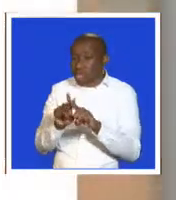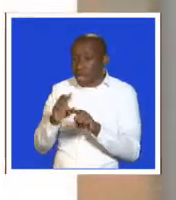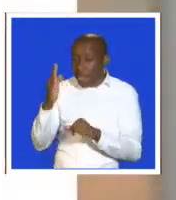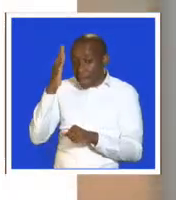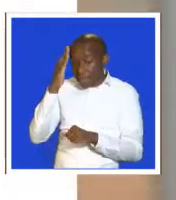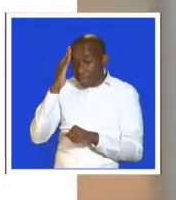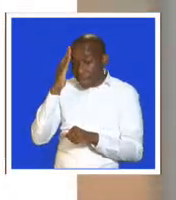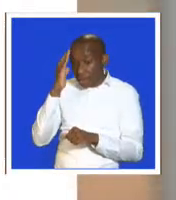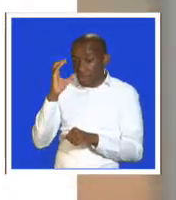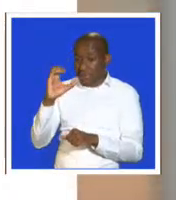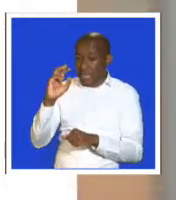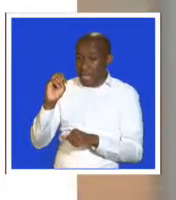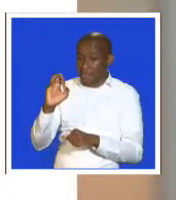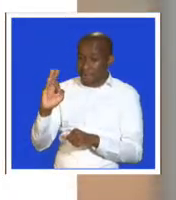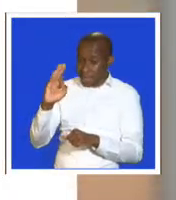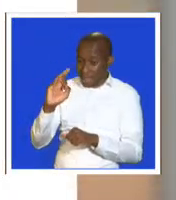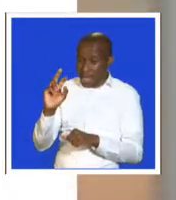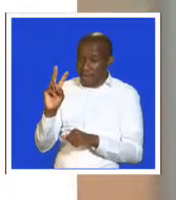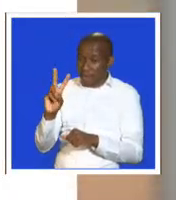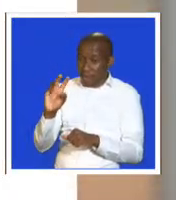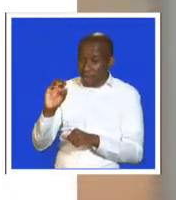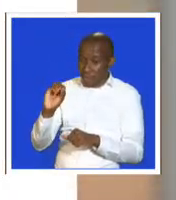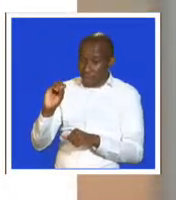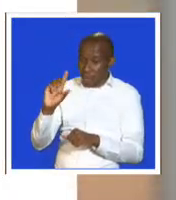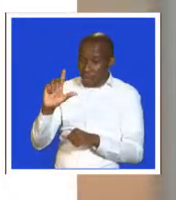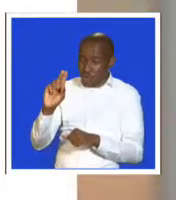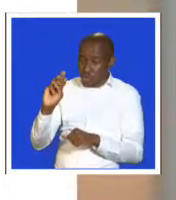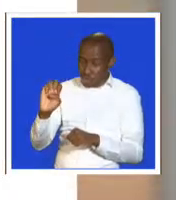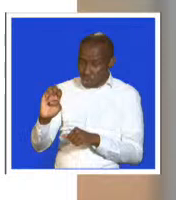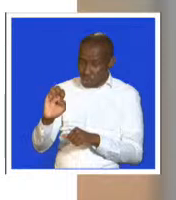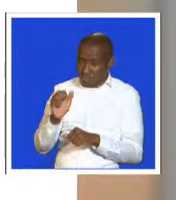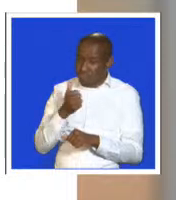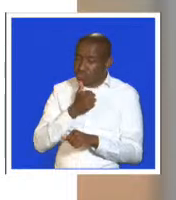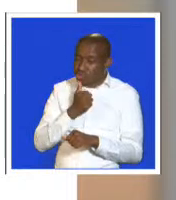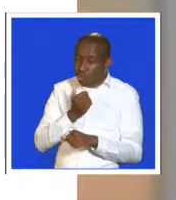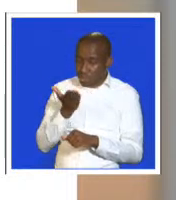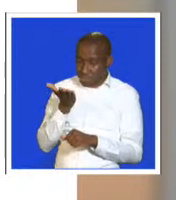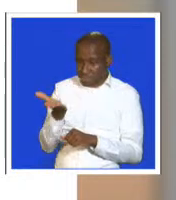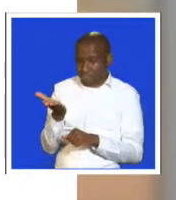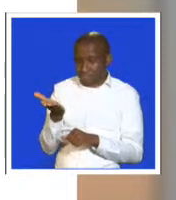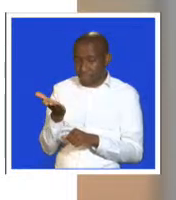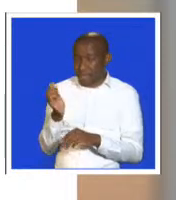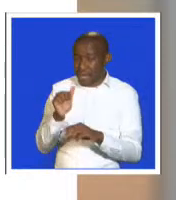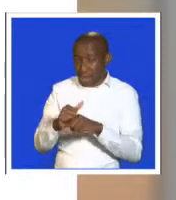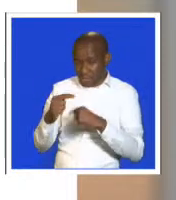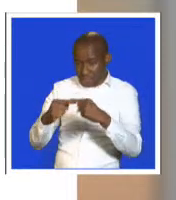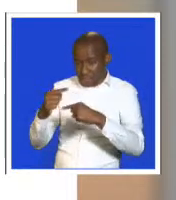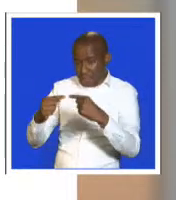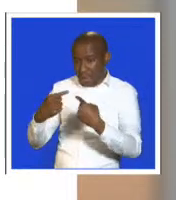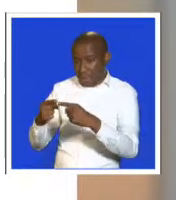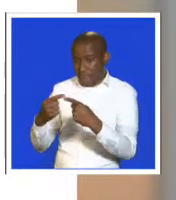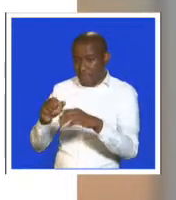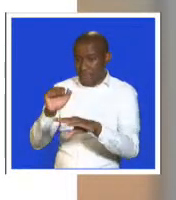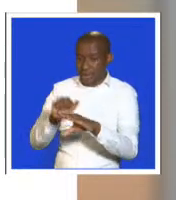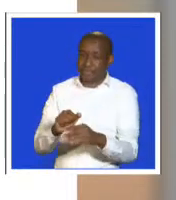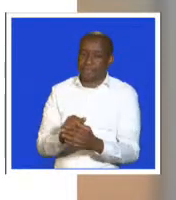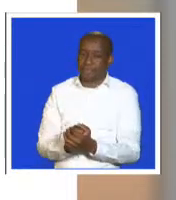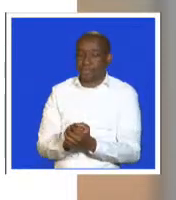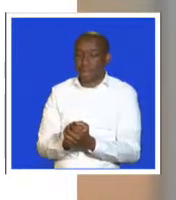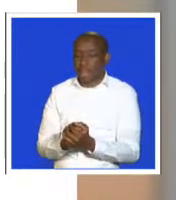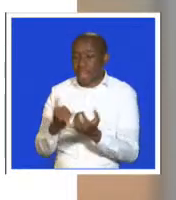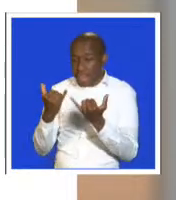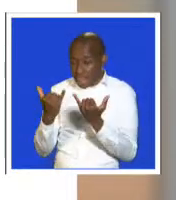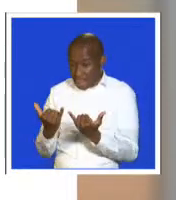is given in cubic units, say cubic centimeters, cubic meters, you can go on and on. And then